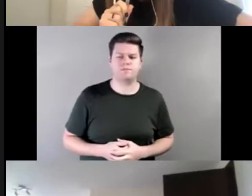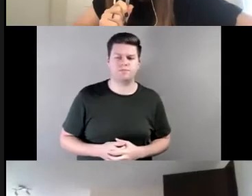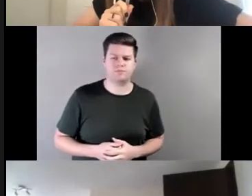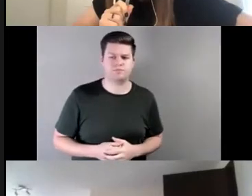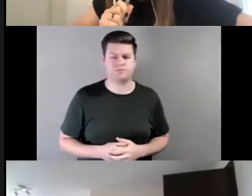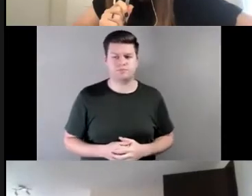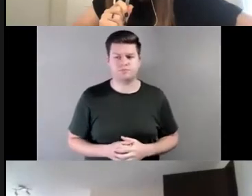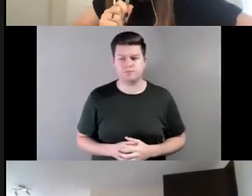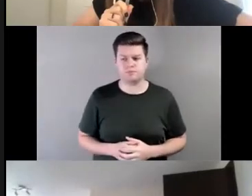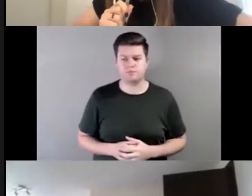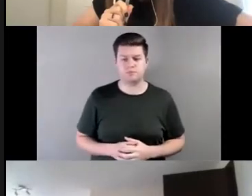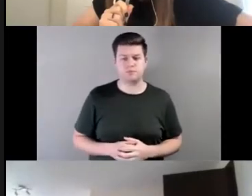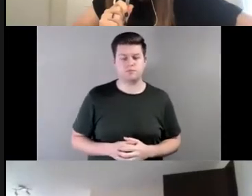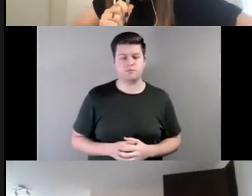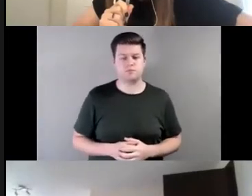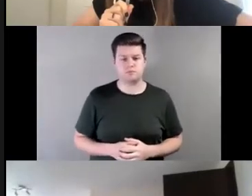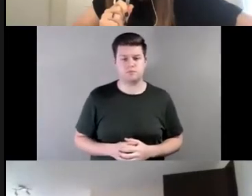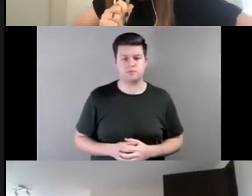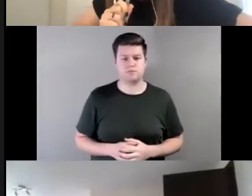And